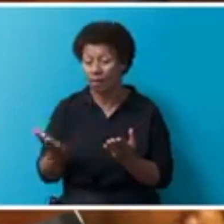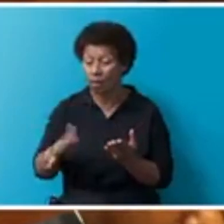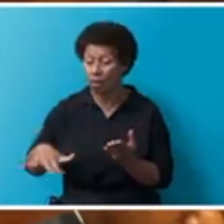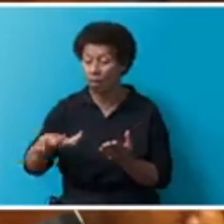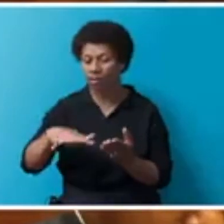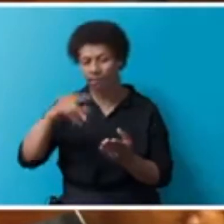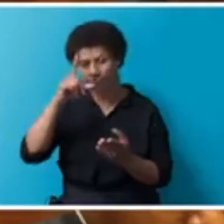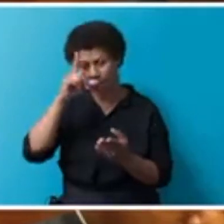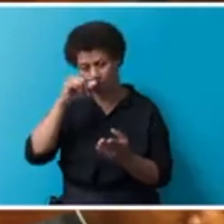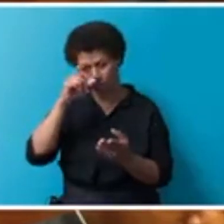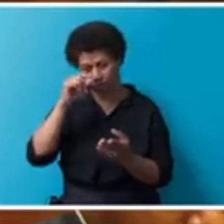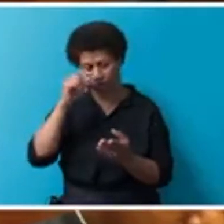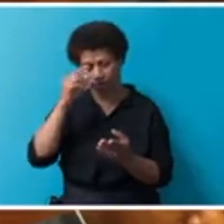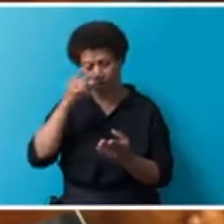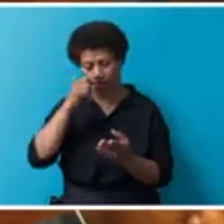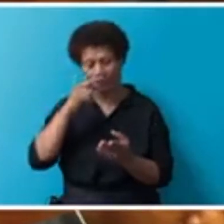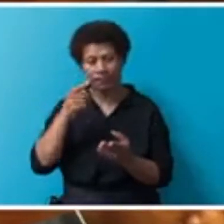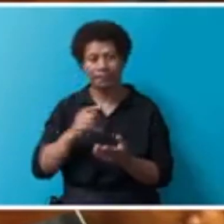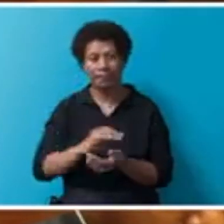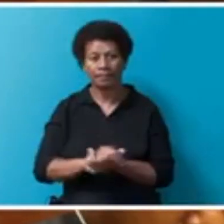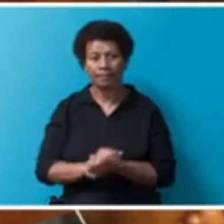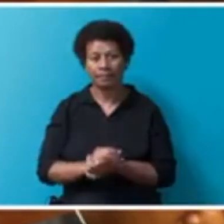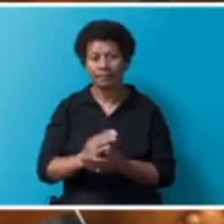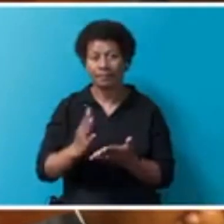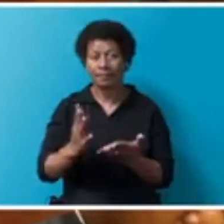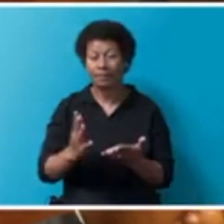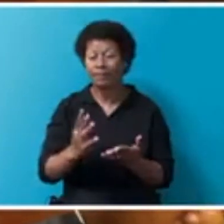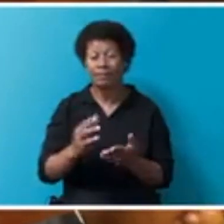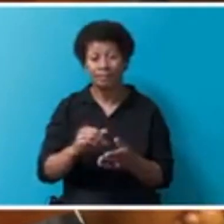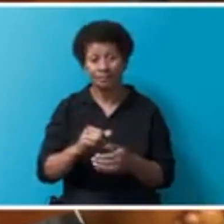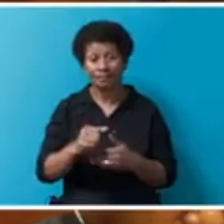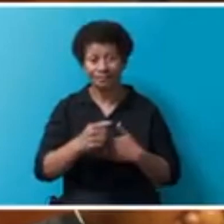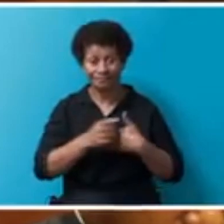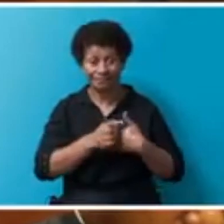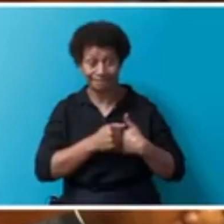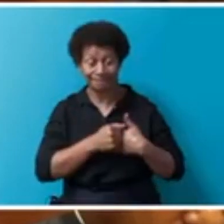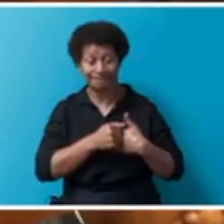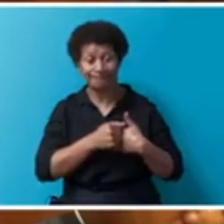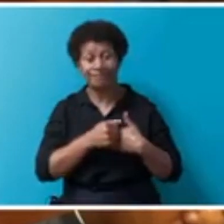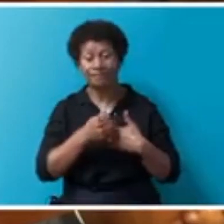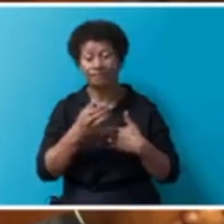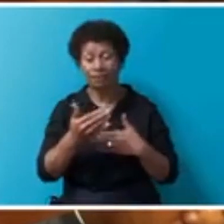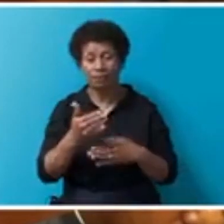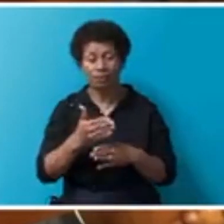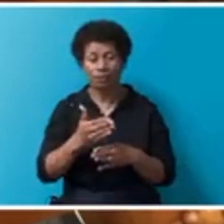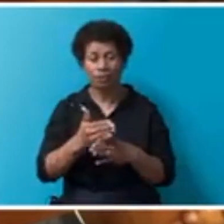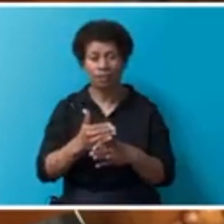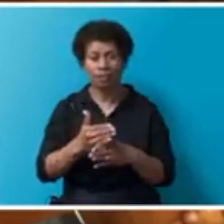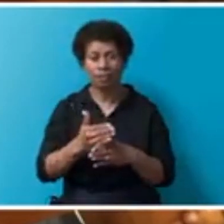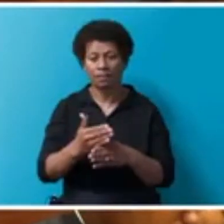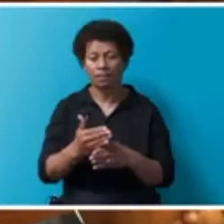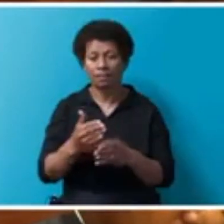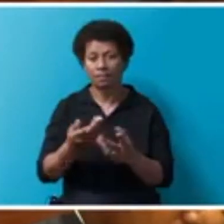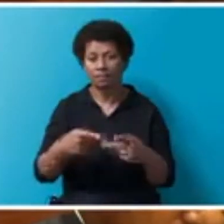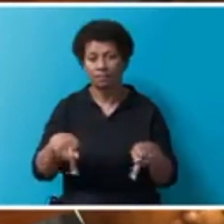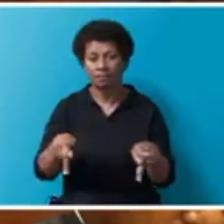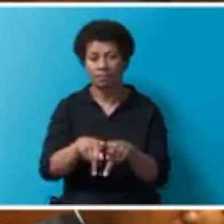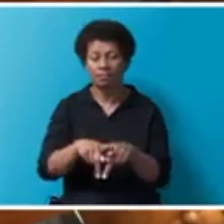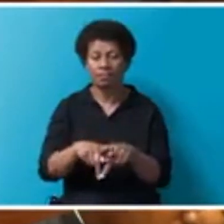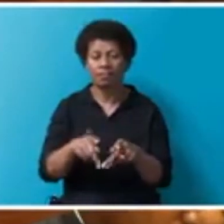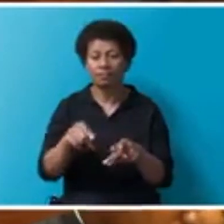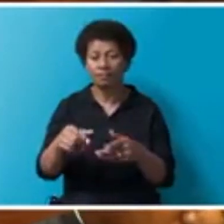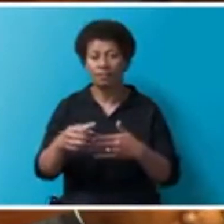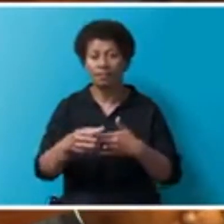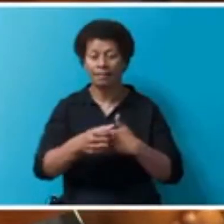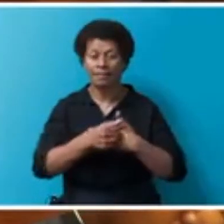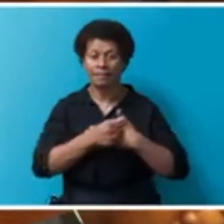Fijians. A secure and healthy workforce is a productive workforce. The provision in this budget will also provide safety nets